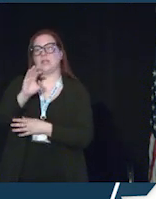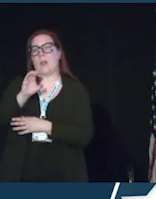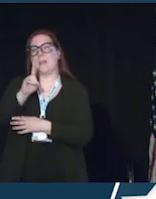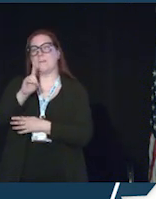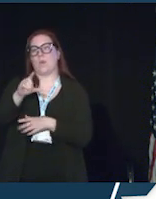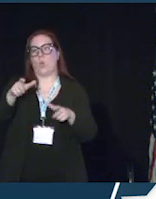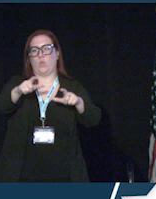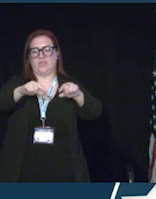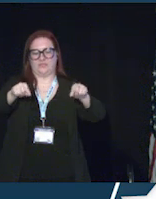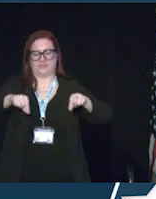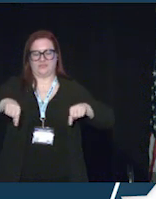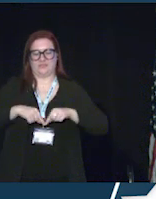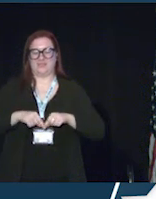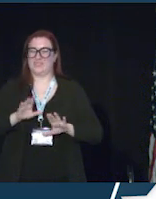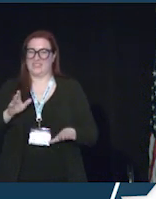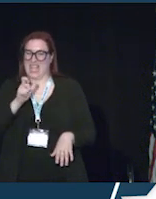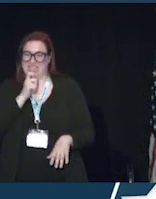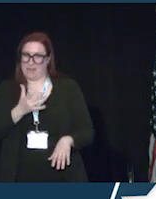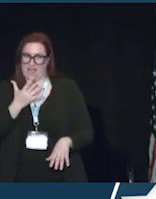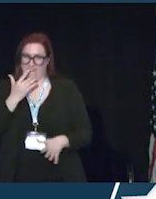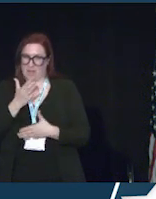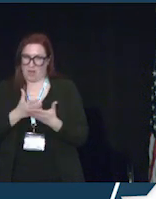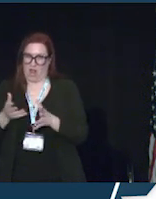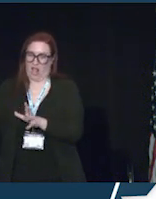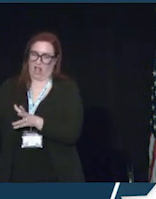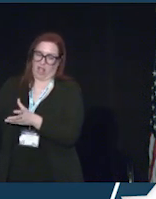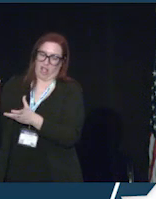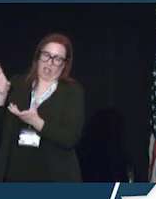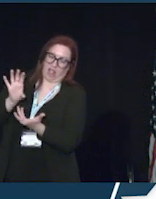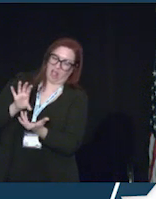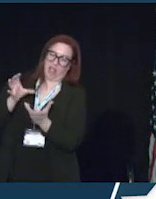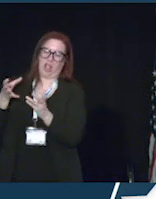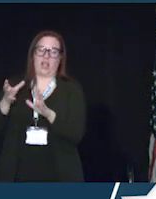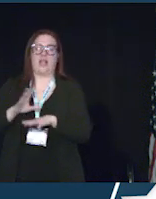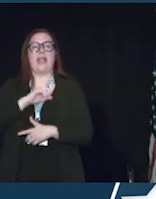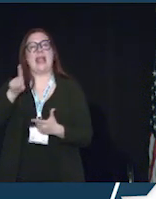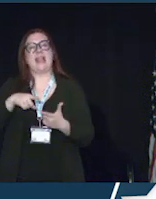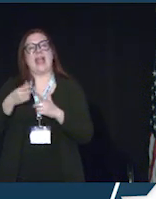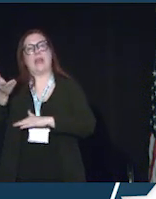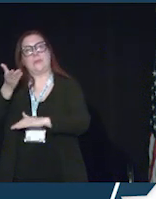not my favorite part. Then we bake